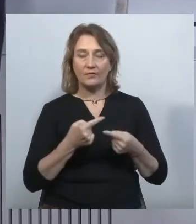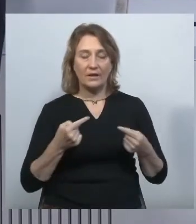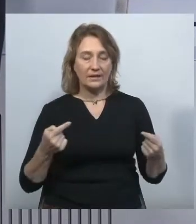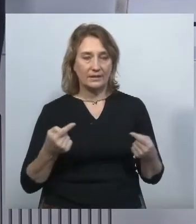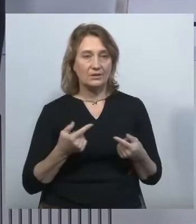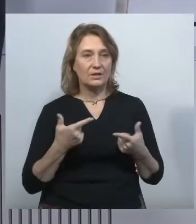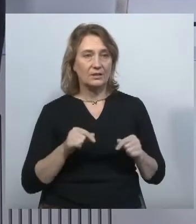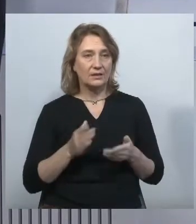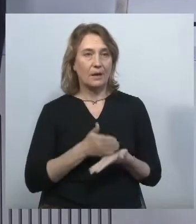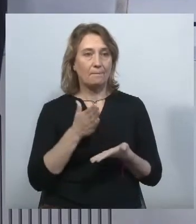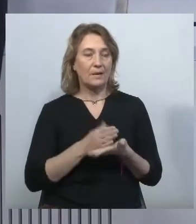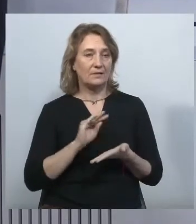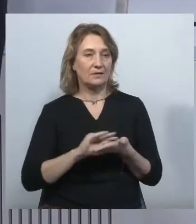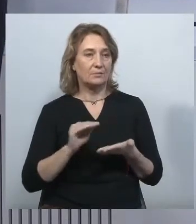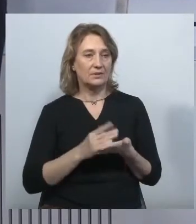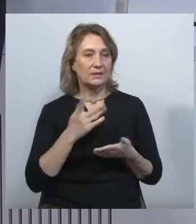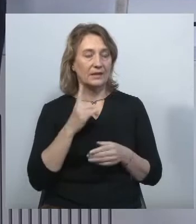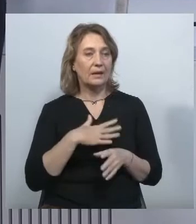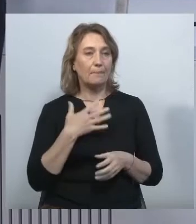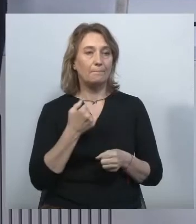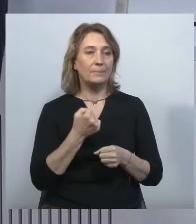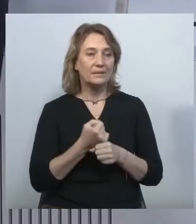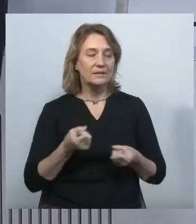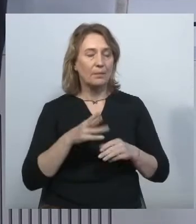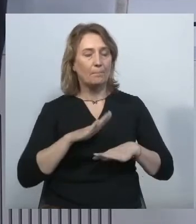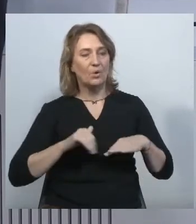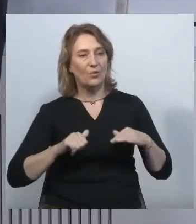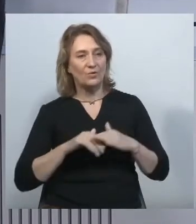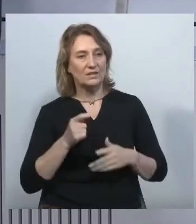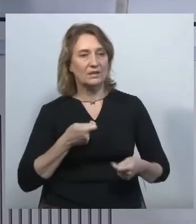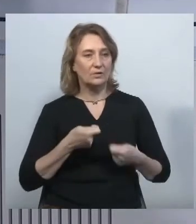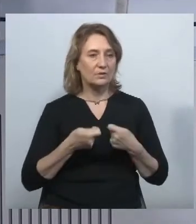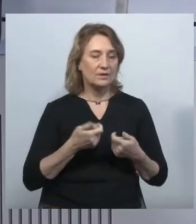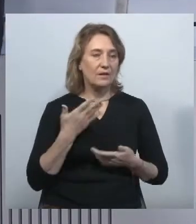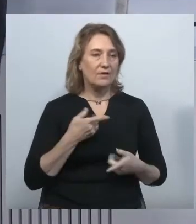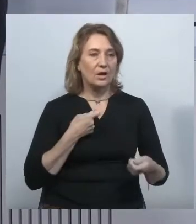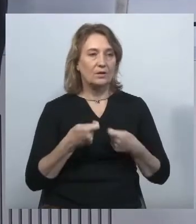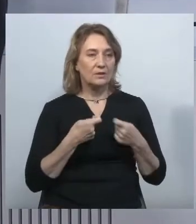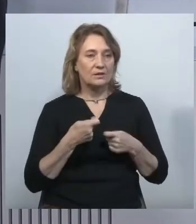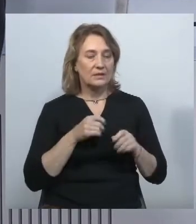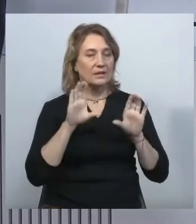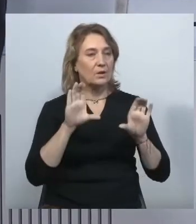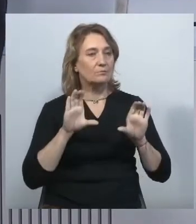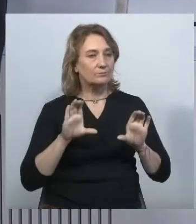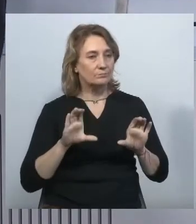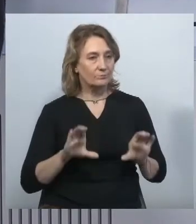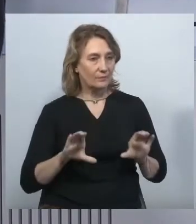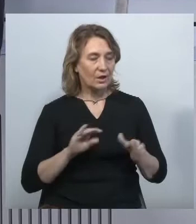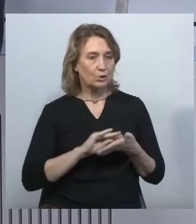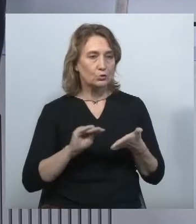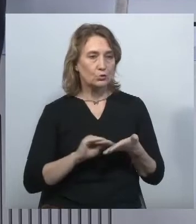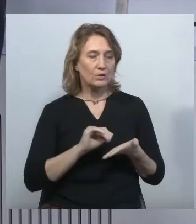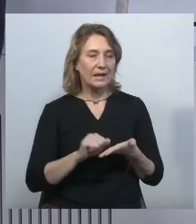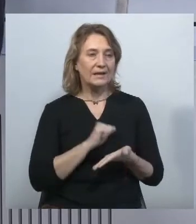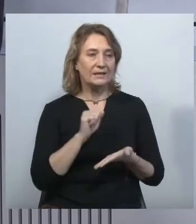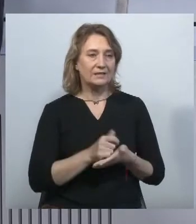the foundation of any media. This is where you stipulate your principles, your ethical principles. So this is where you can